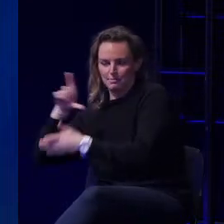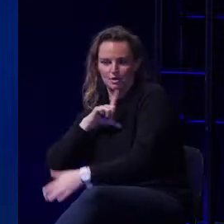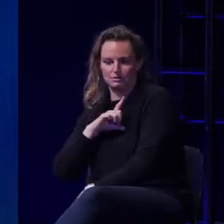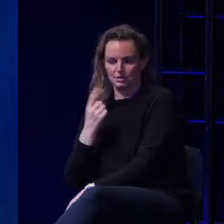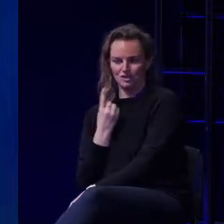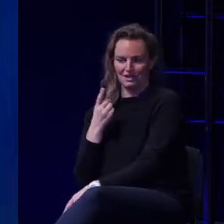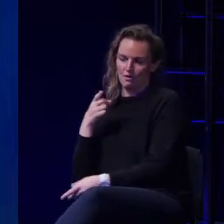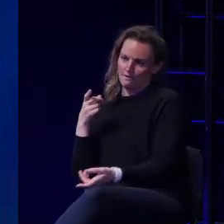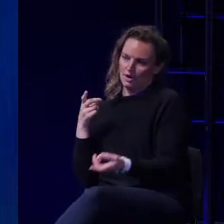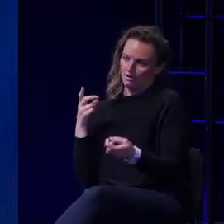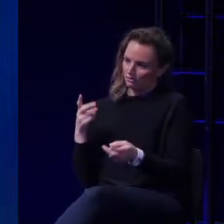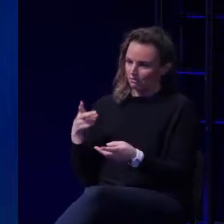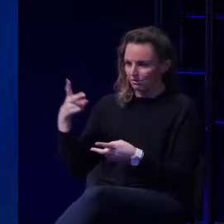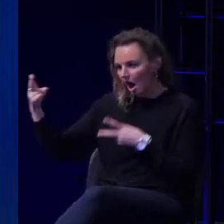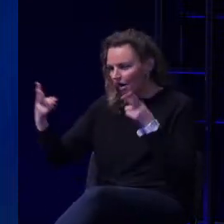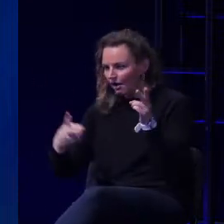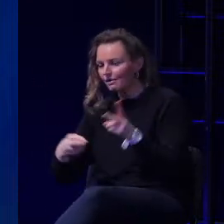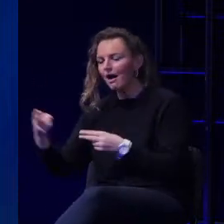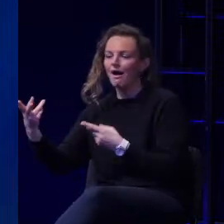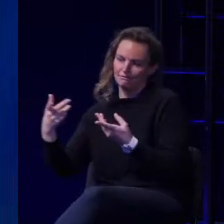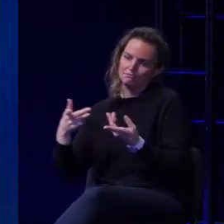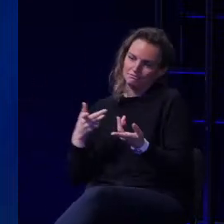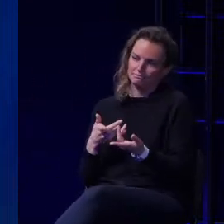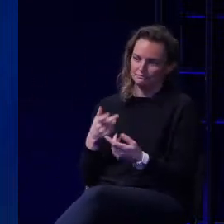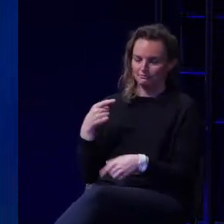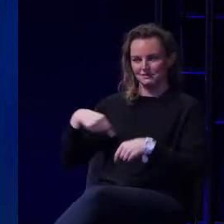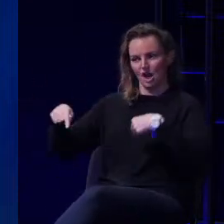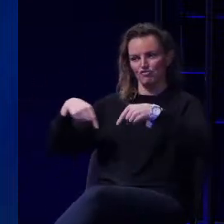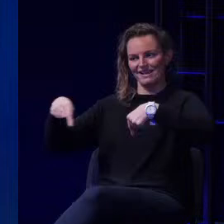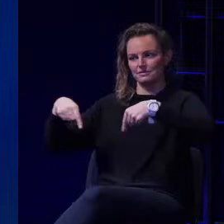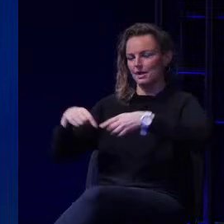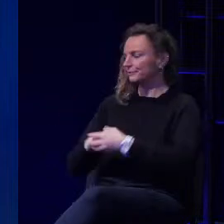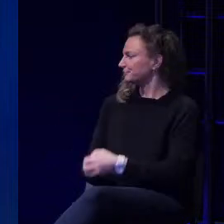impressive. Thank you. Catherine,